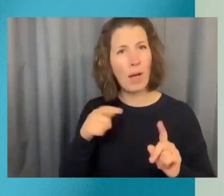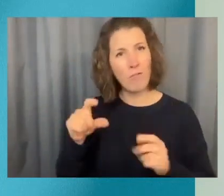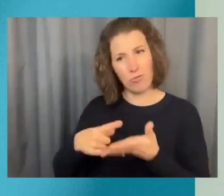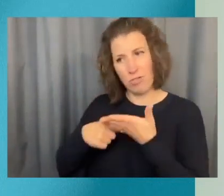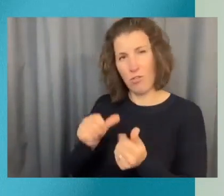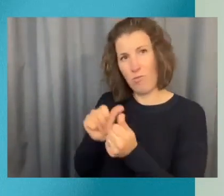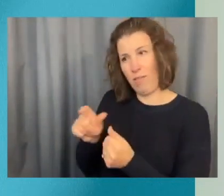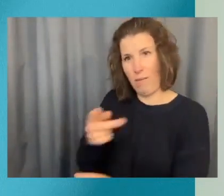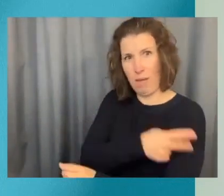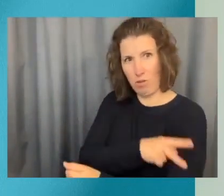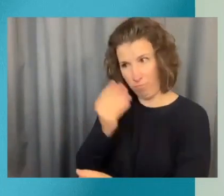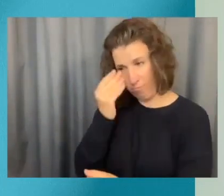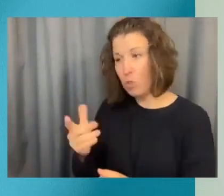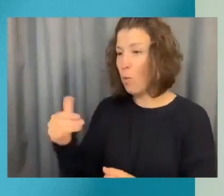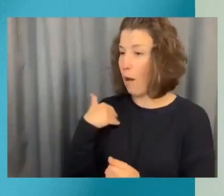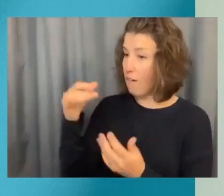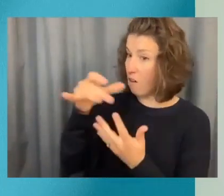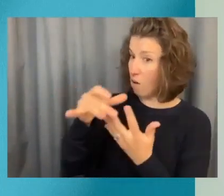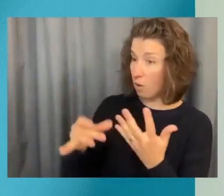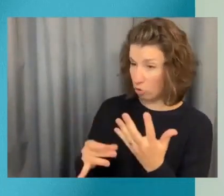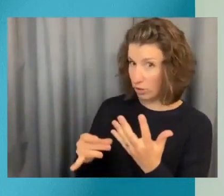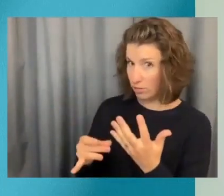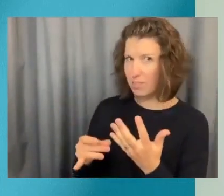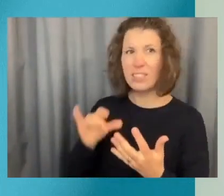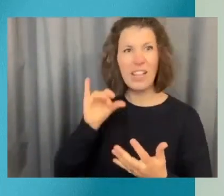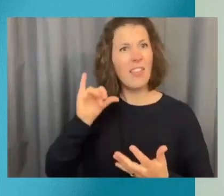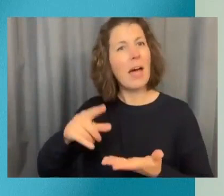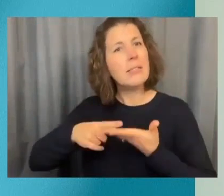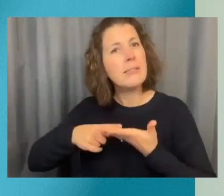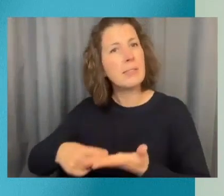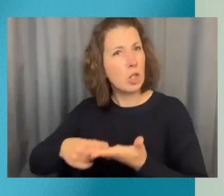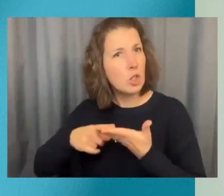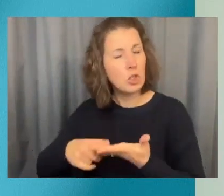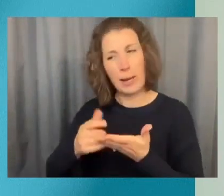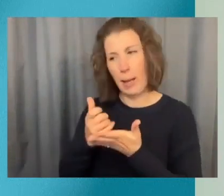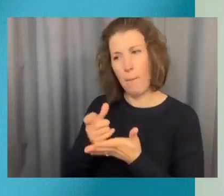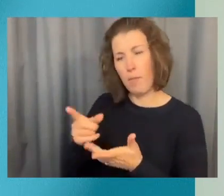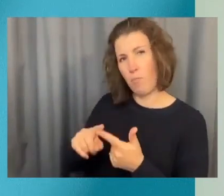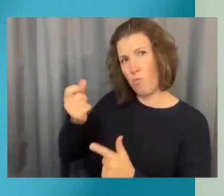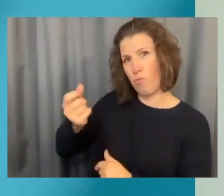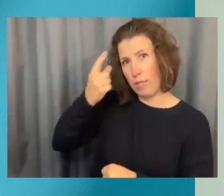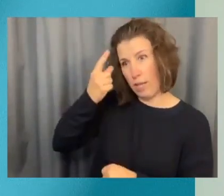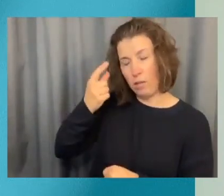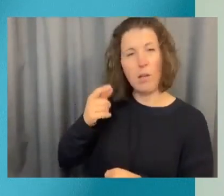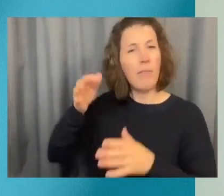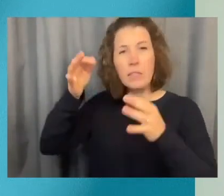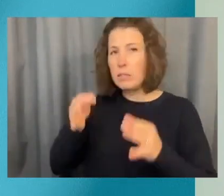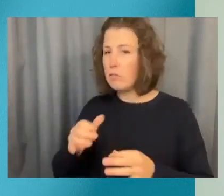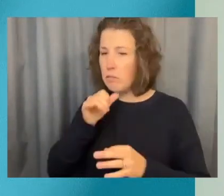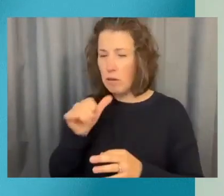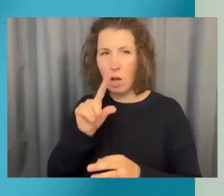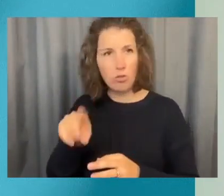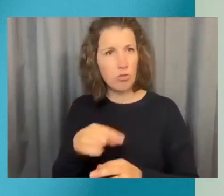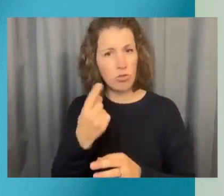around the last piece in terms of that discussion about the decision, and helping them to understand that that decision is not based just on one